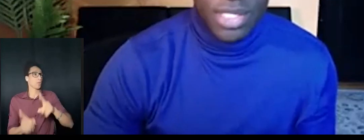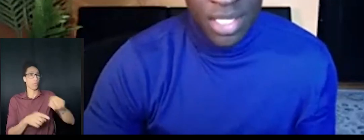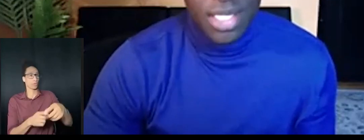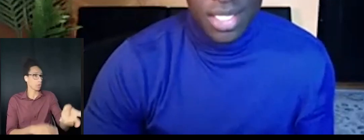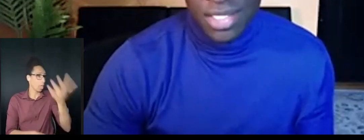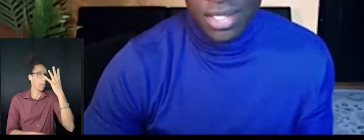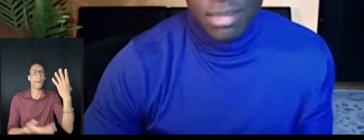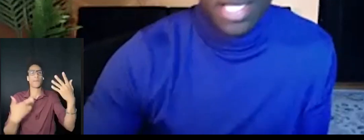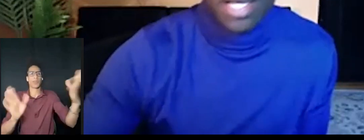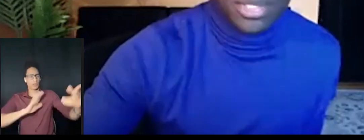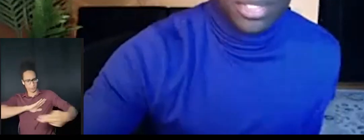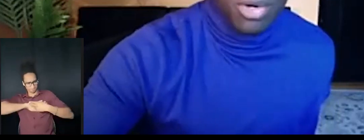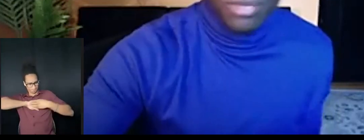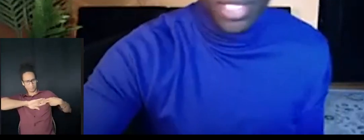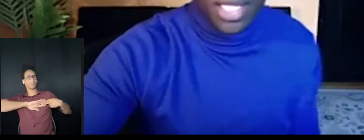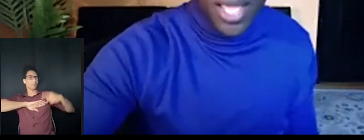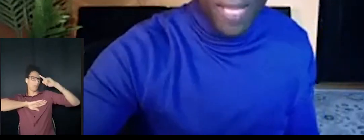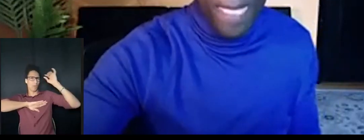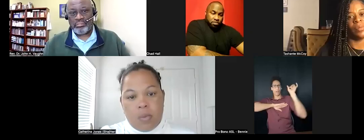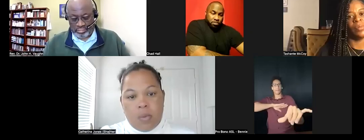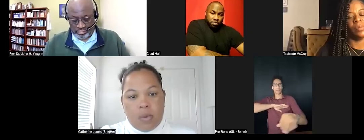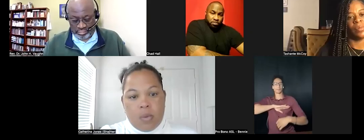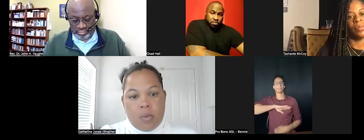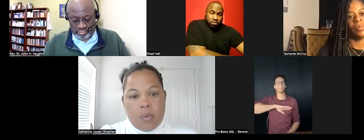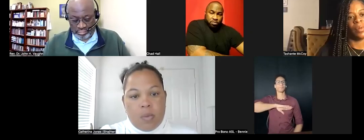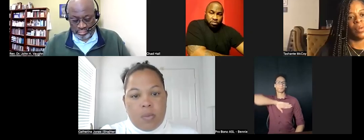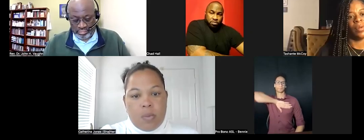films can sometimes offset that.